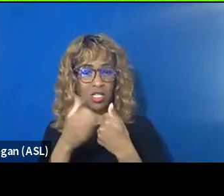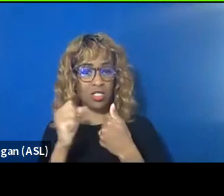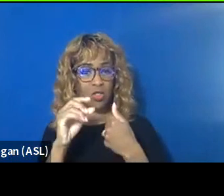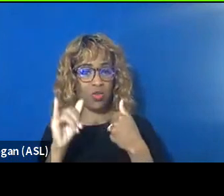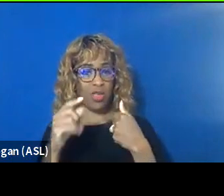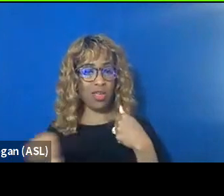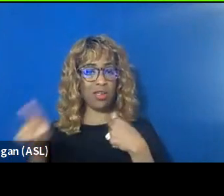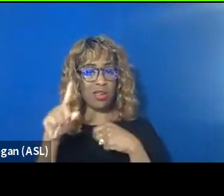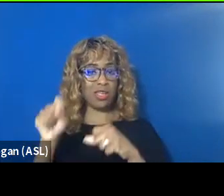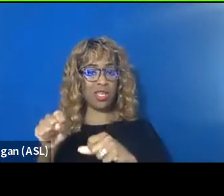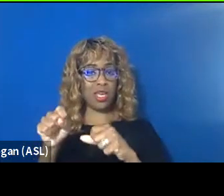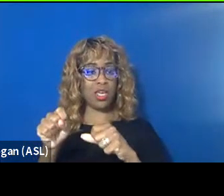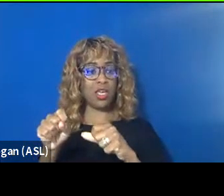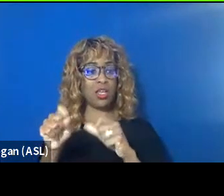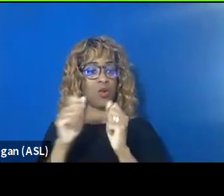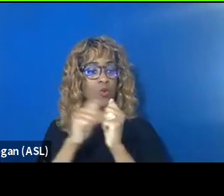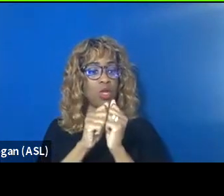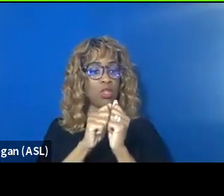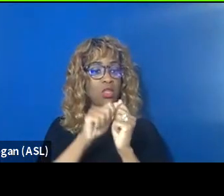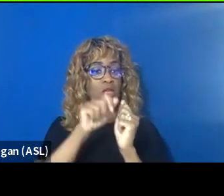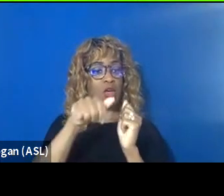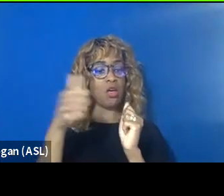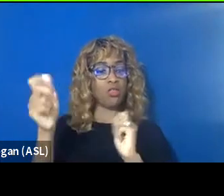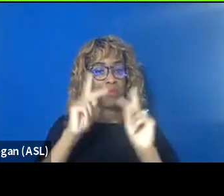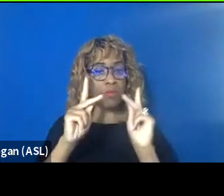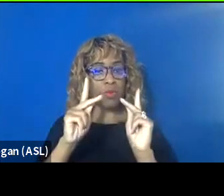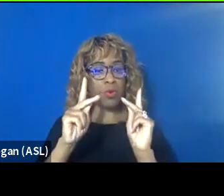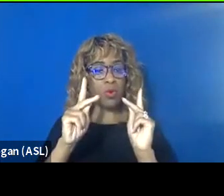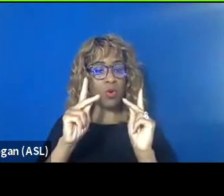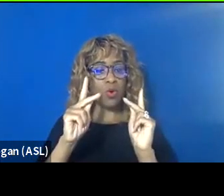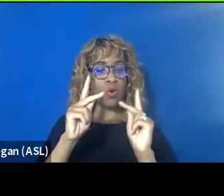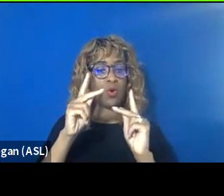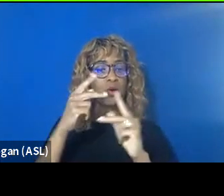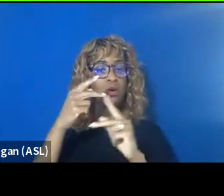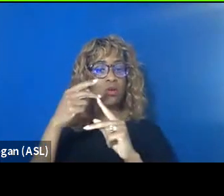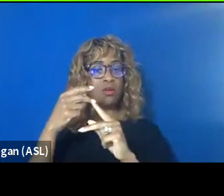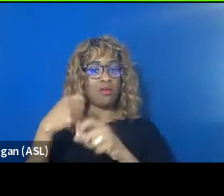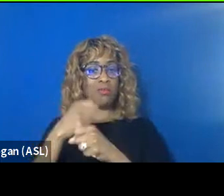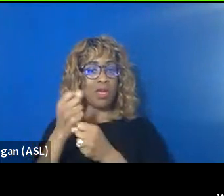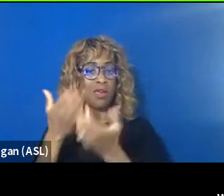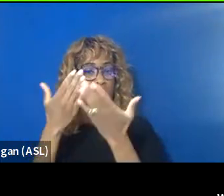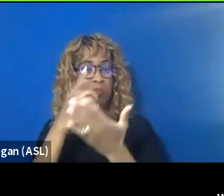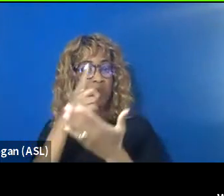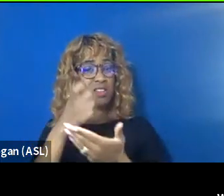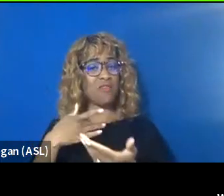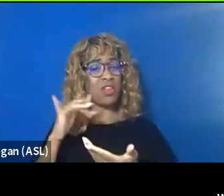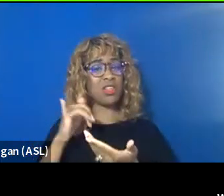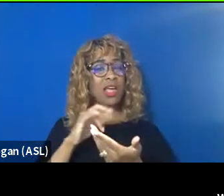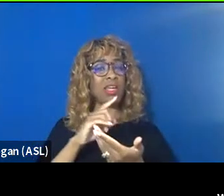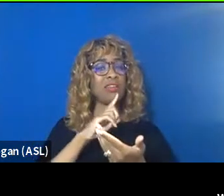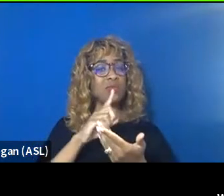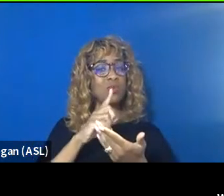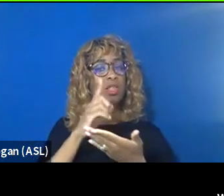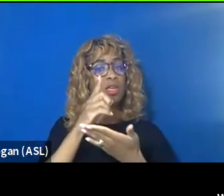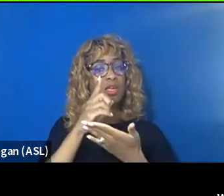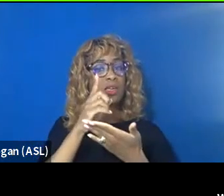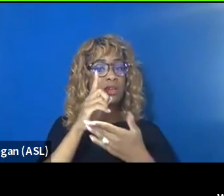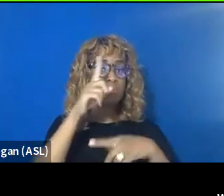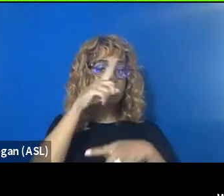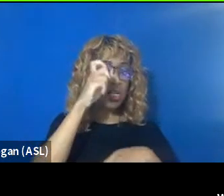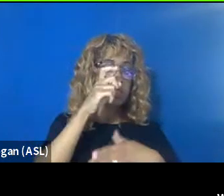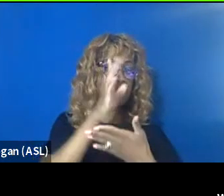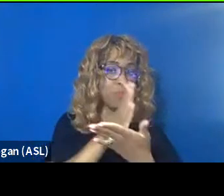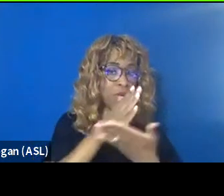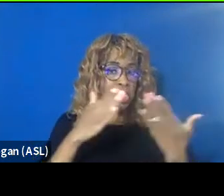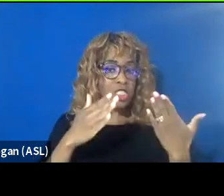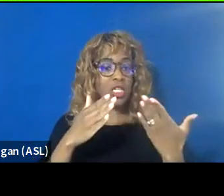director can, in concert with the other people, actually make these recommendations, because it does feel like it's budgetary, it's efficiency, it's trying to